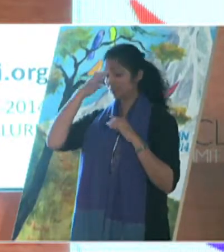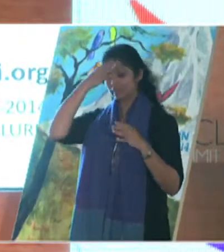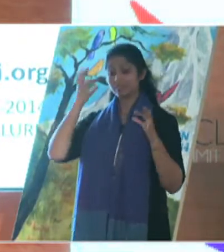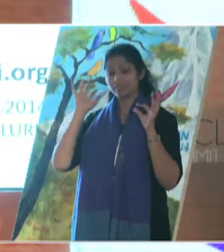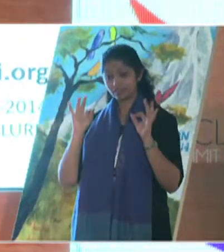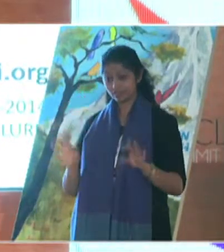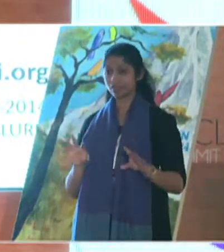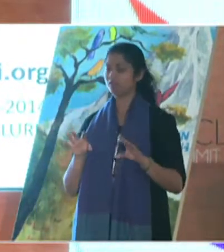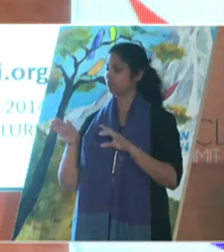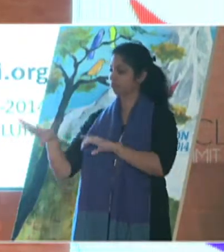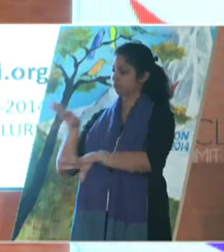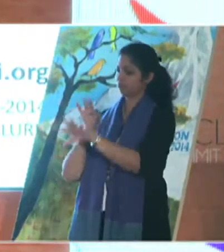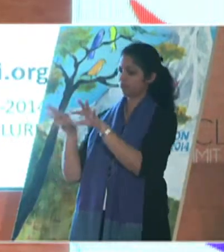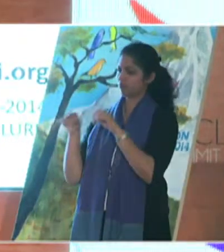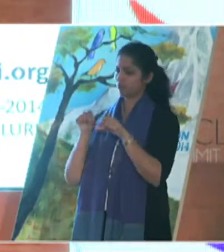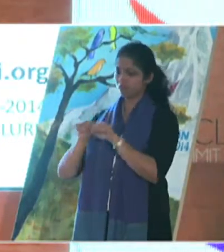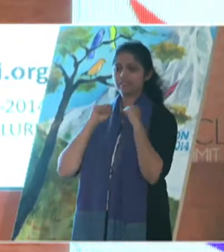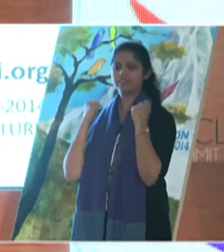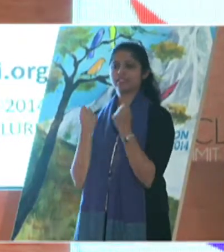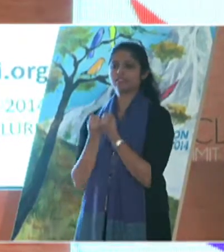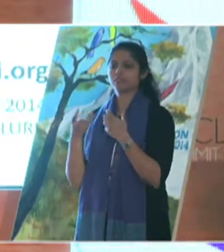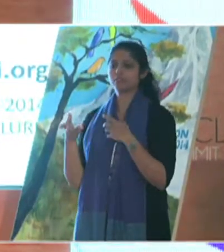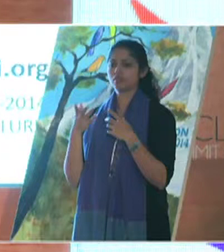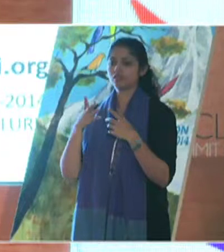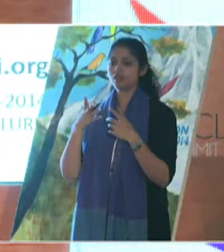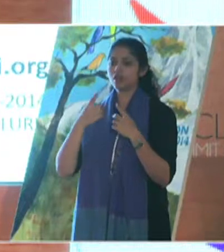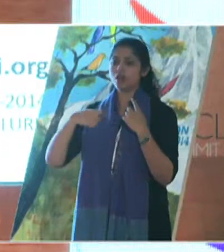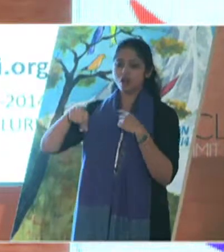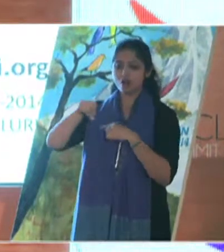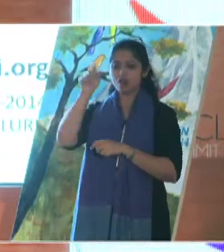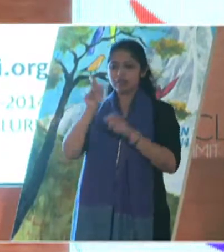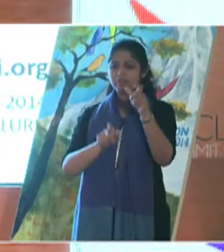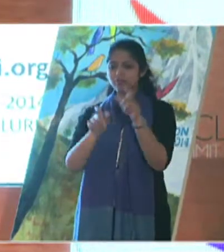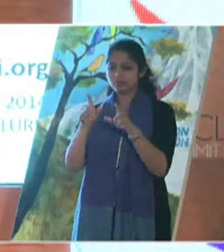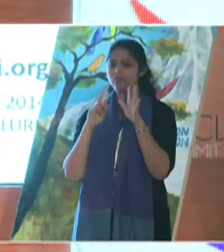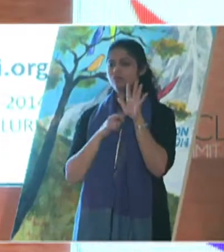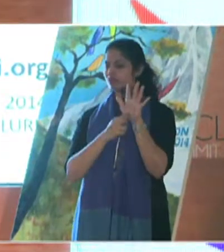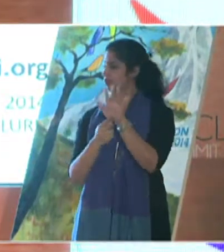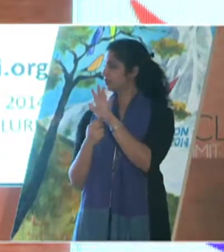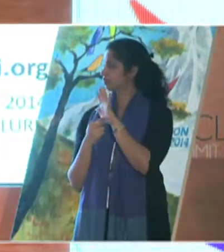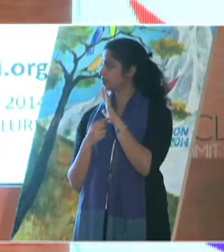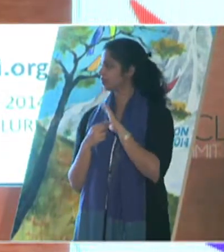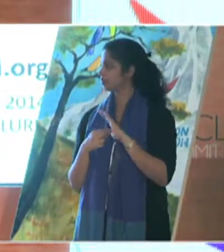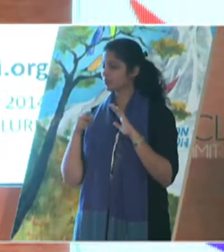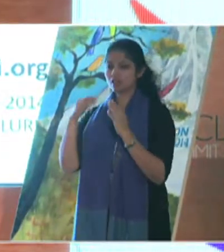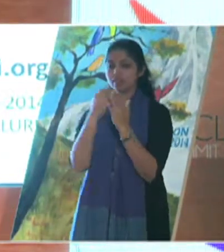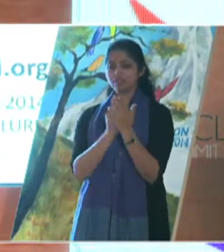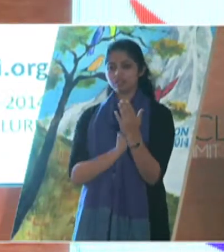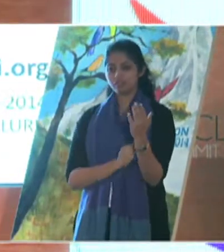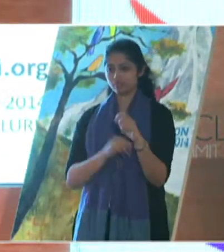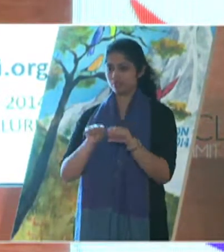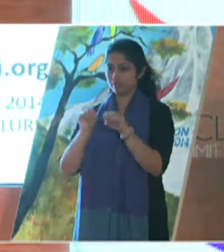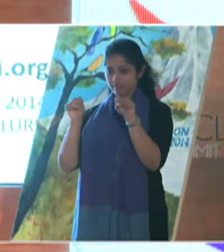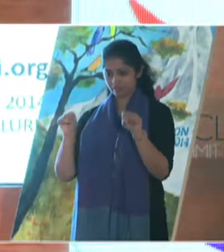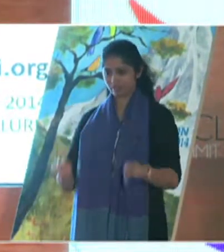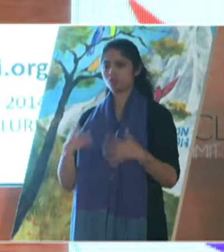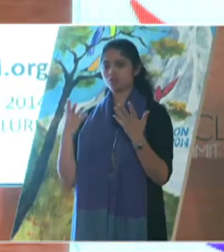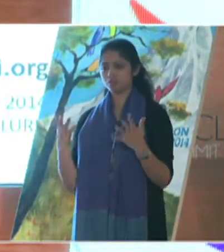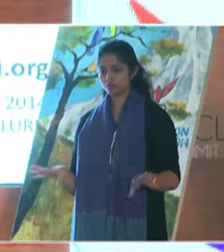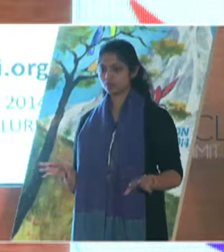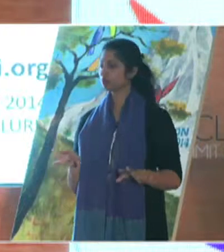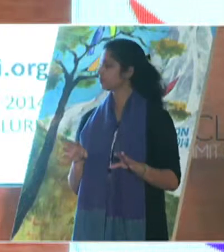not only for them, but for our world at large. So when we set up this program, we said, we zoomed back from our